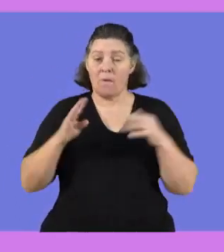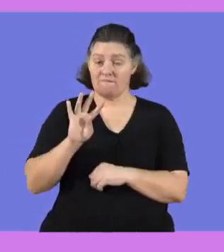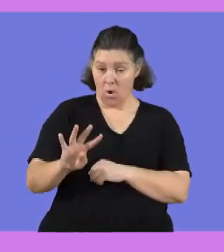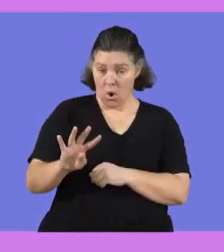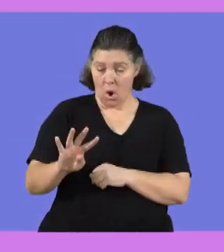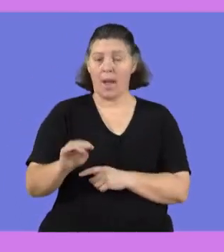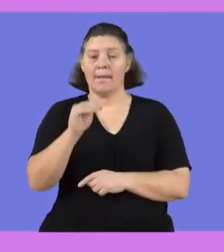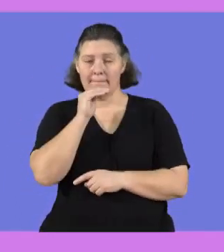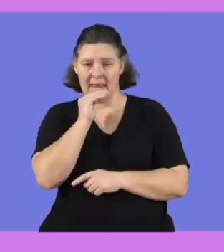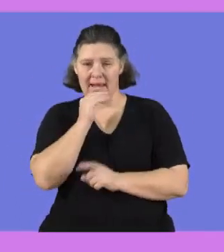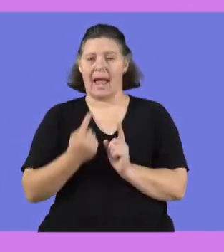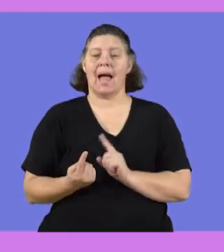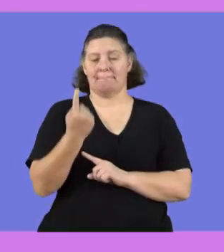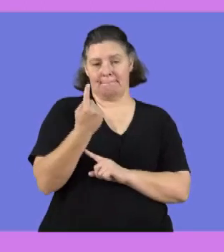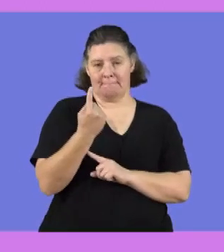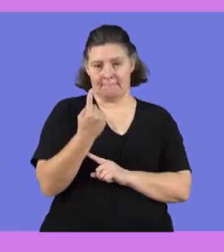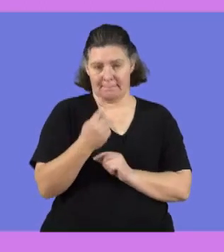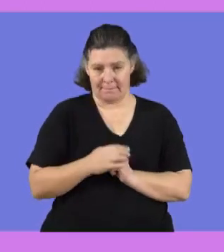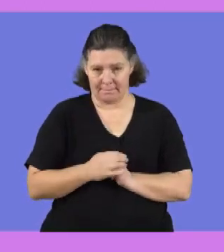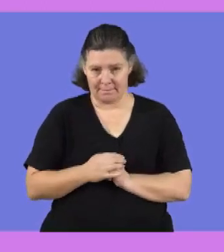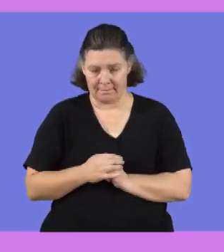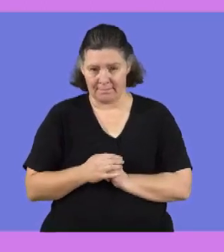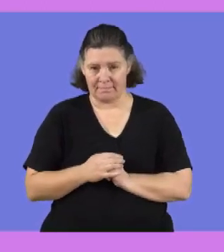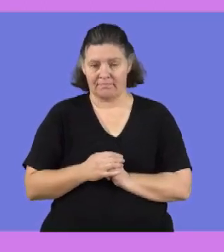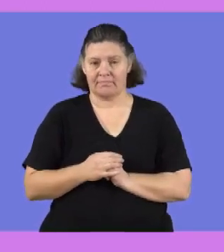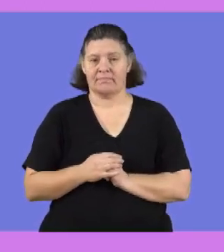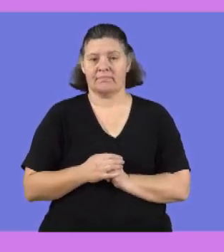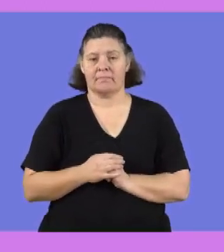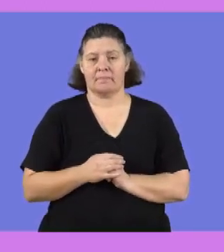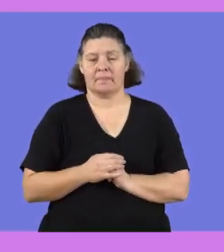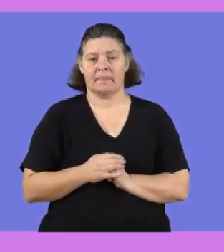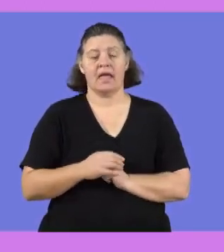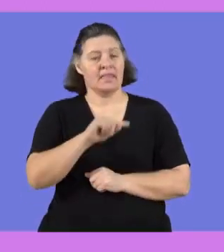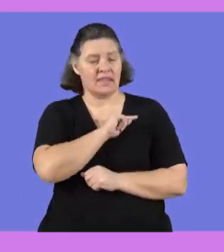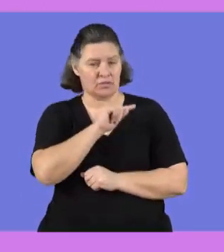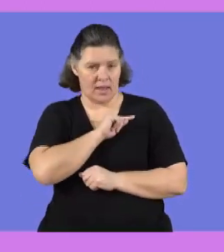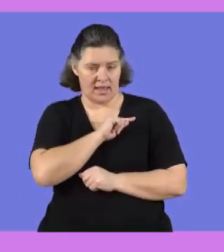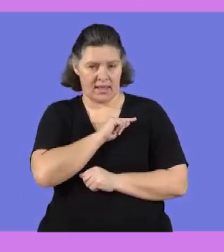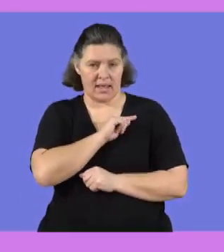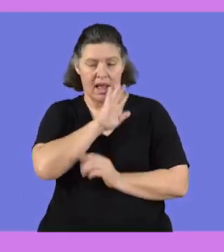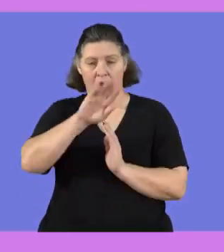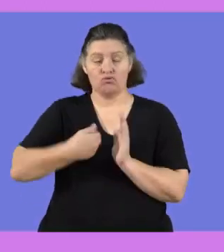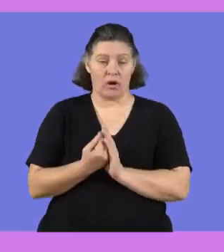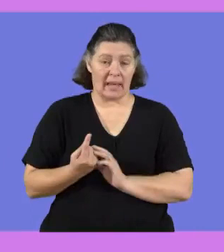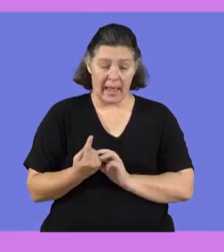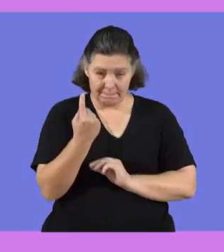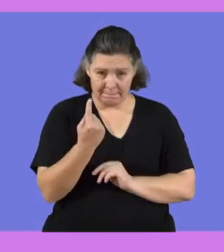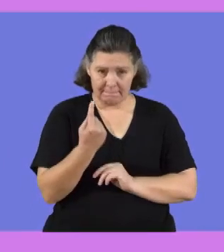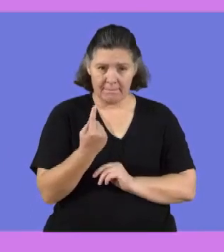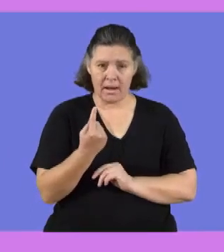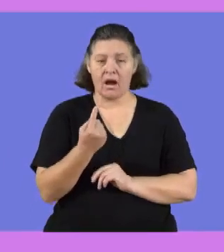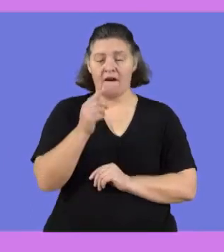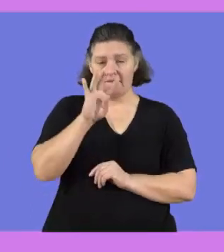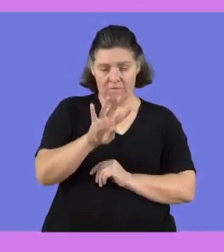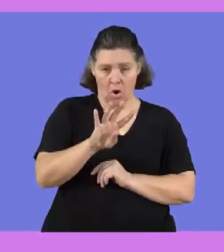it is greater than 4, the implication is that we are rounding up. And therefore, as we round up,